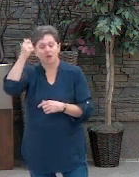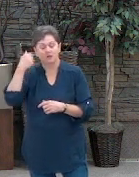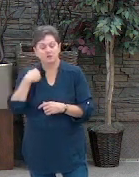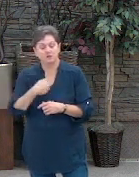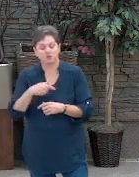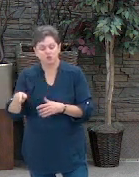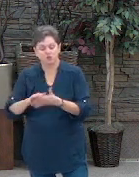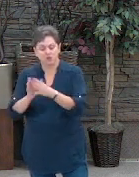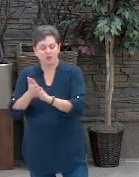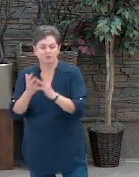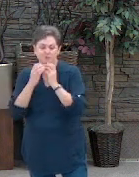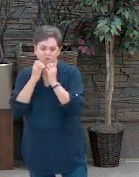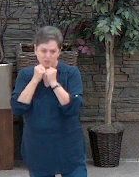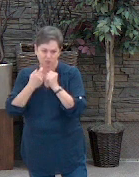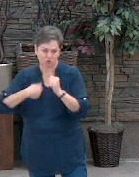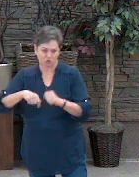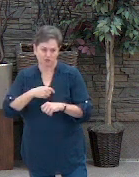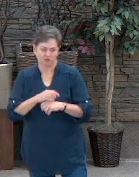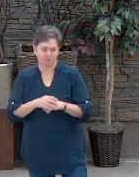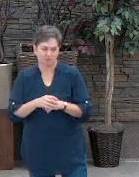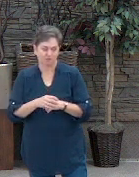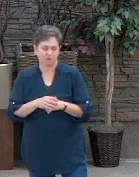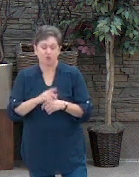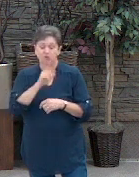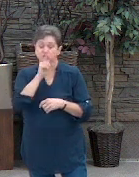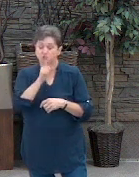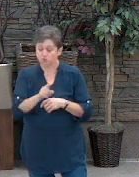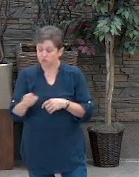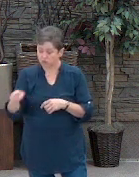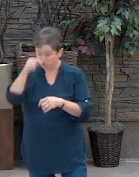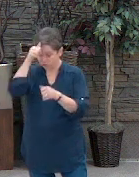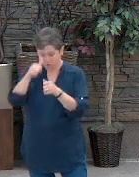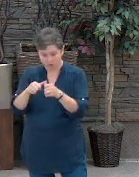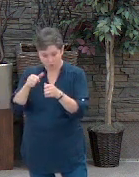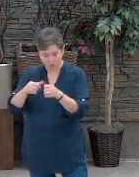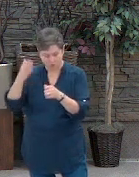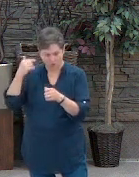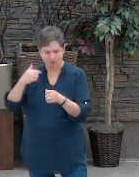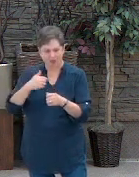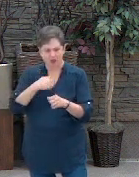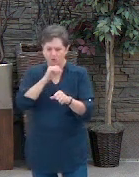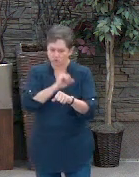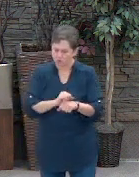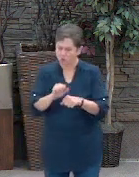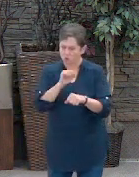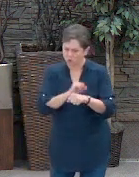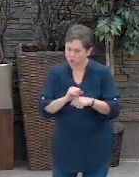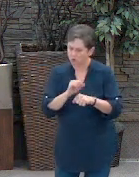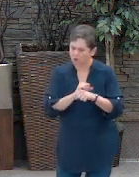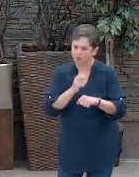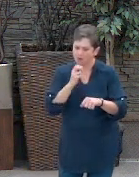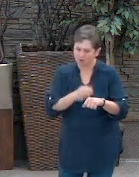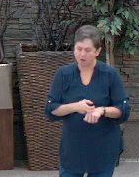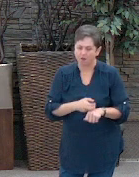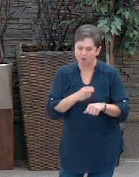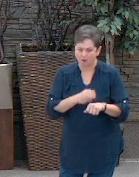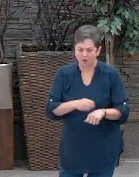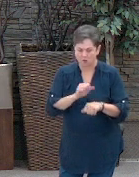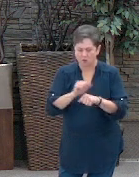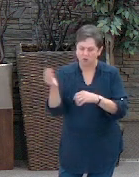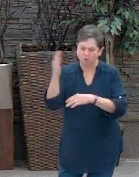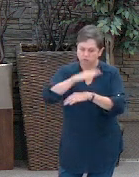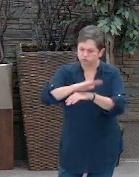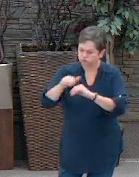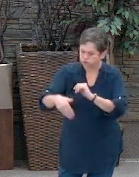because you had become so dear to us. Surely you remember, brothers, our toil and hardship. We worked night and